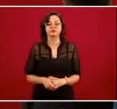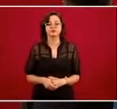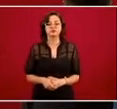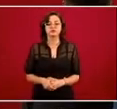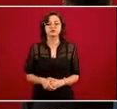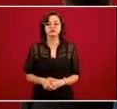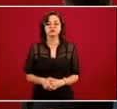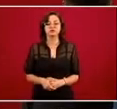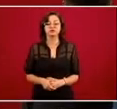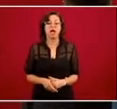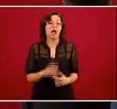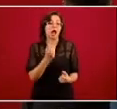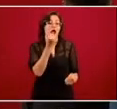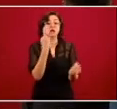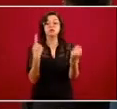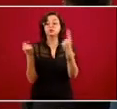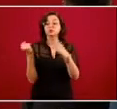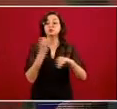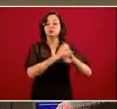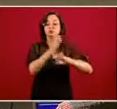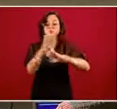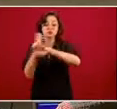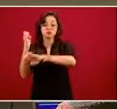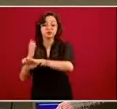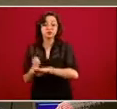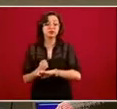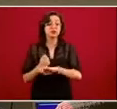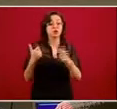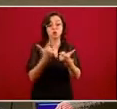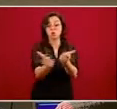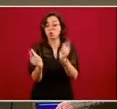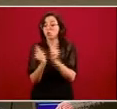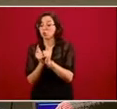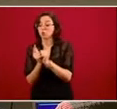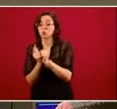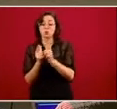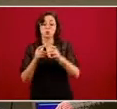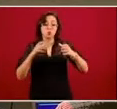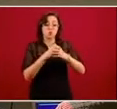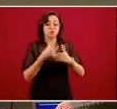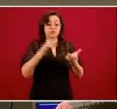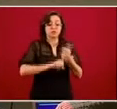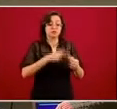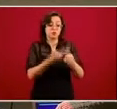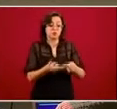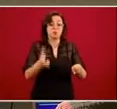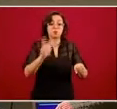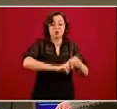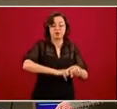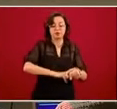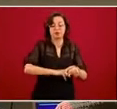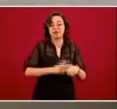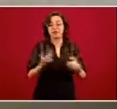the Federal Official Gazette, and then it would be implemented. Now,